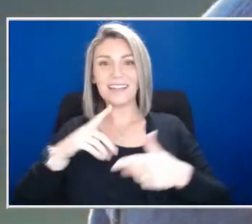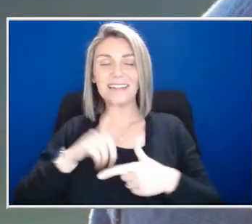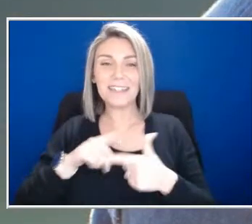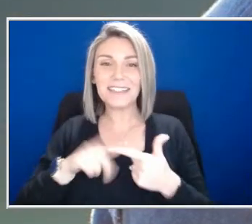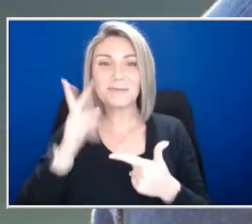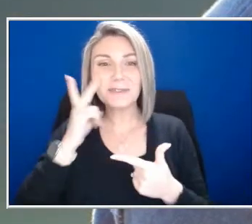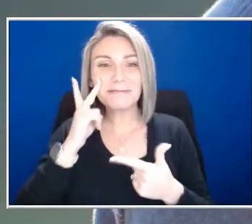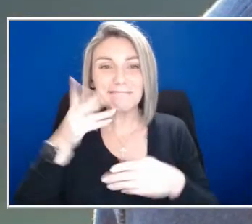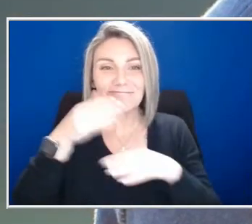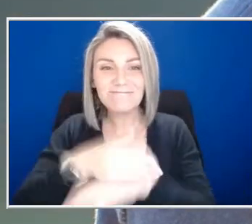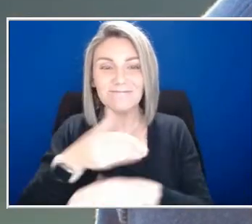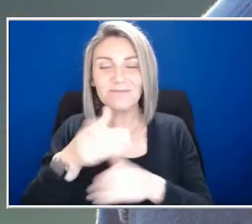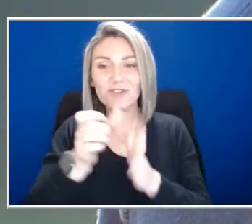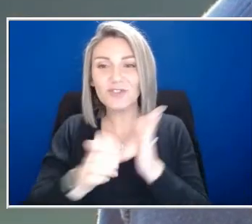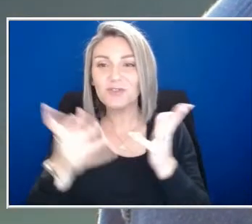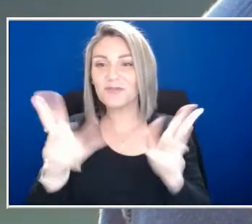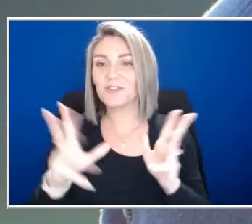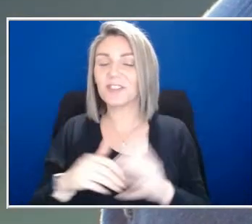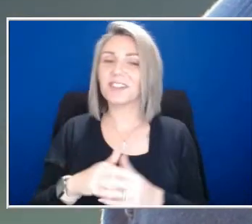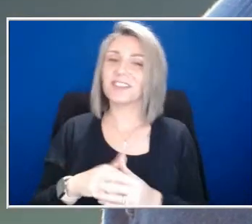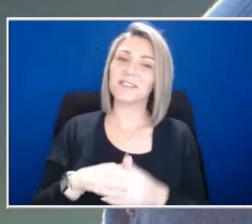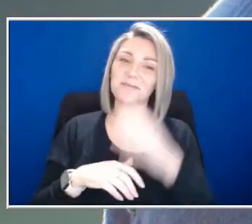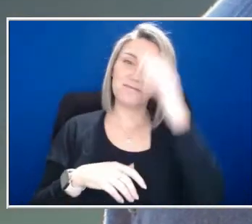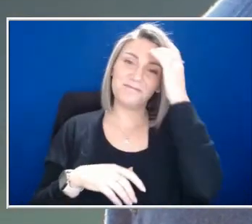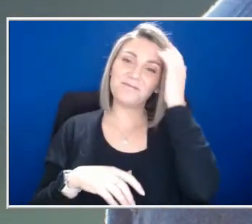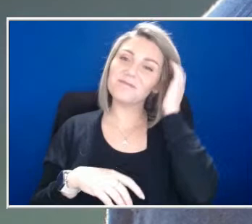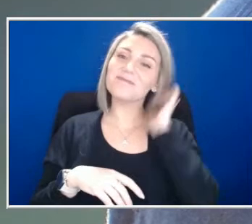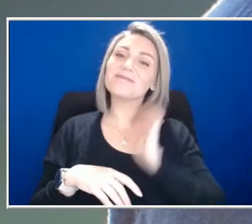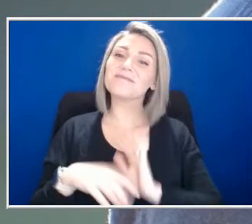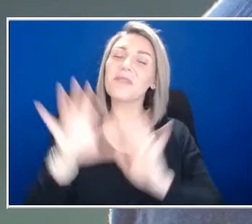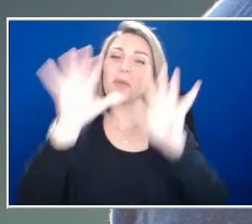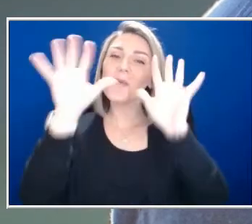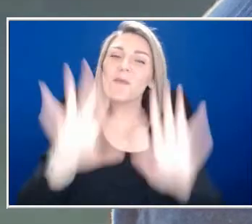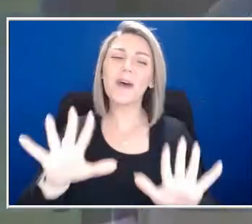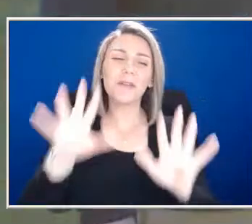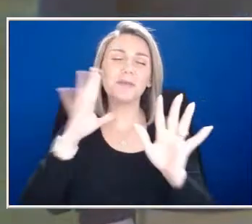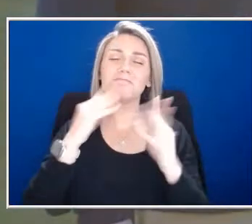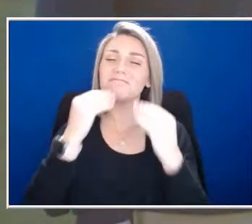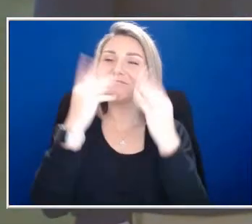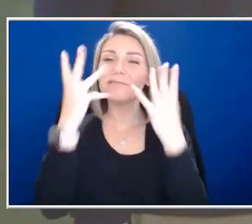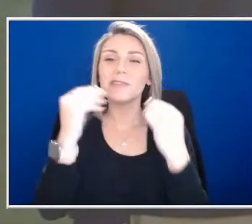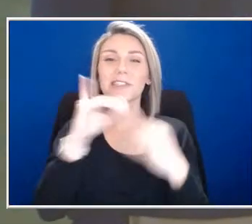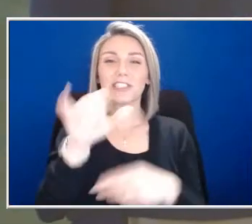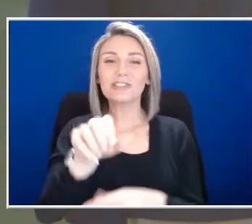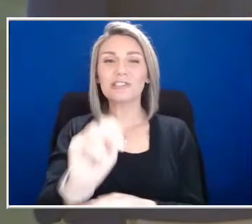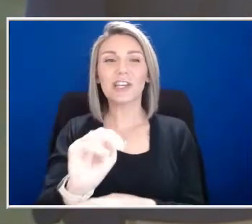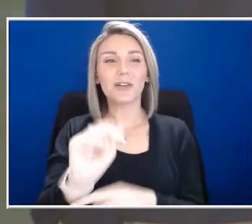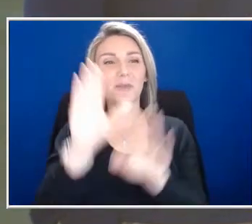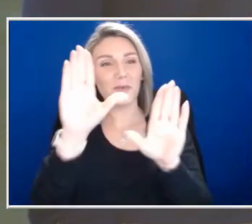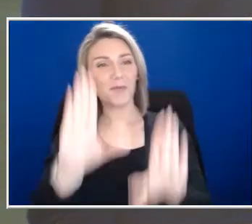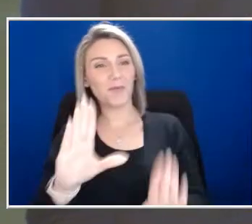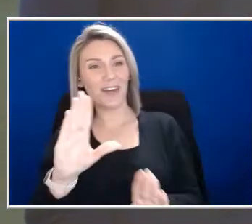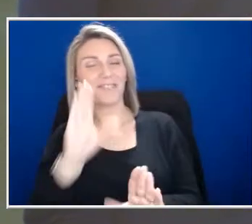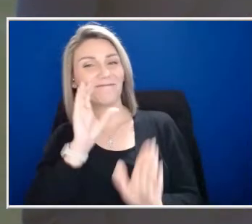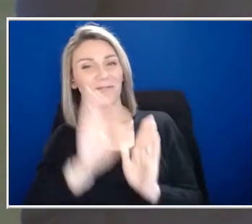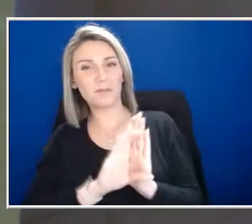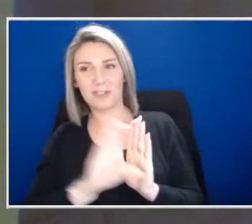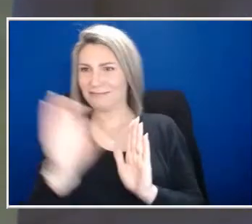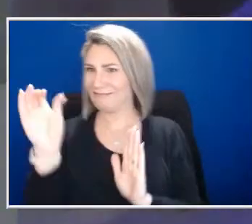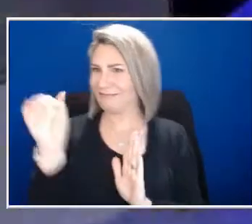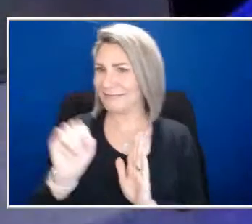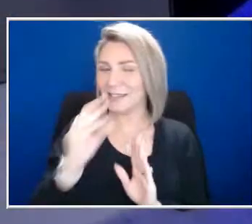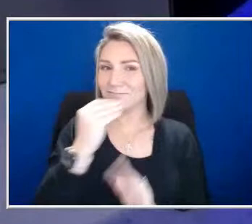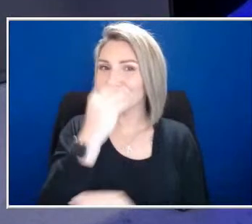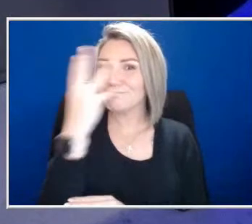And so that was, the weather cooperated in January, and we got some great pictures. Yeah, you sure did. Beautiful family. Thank I